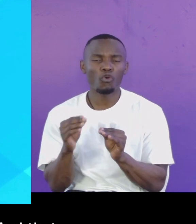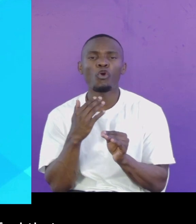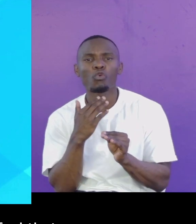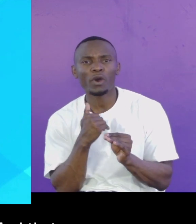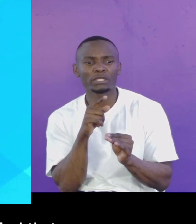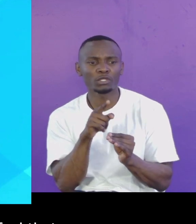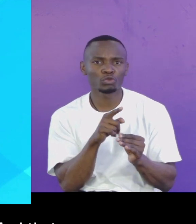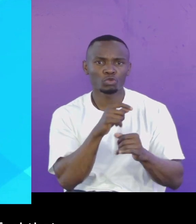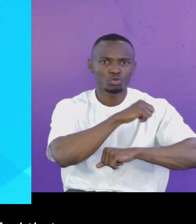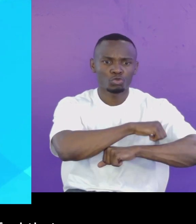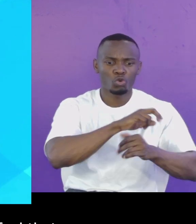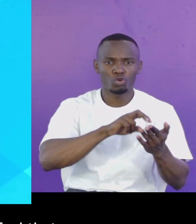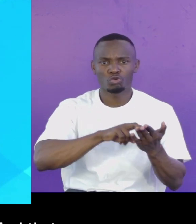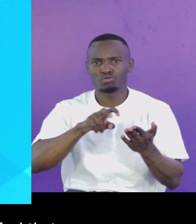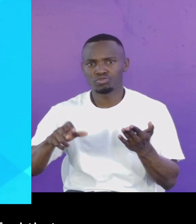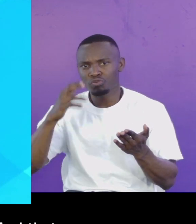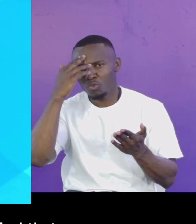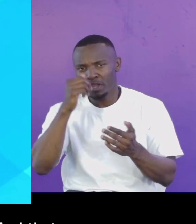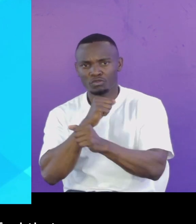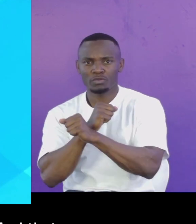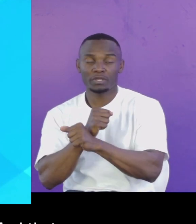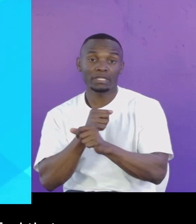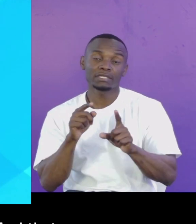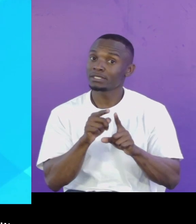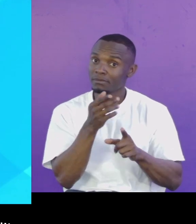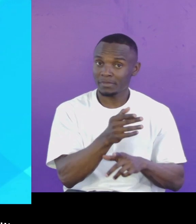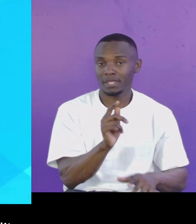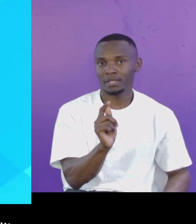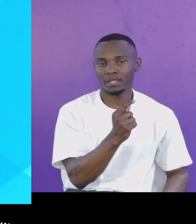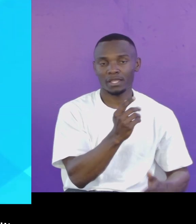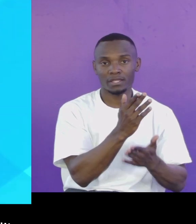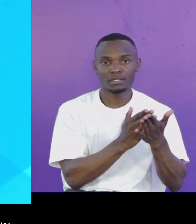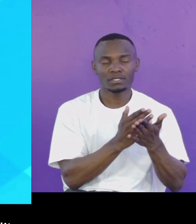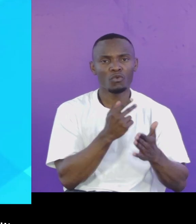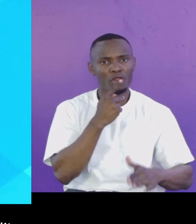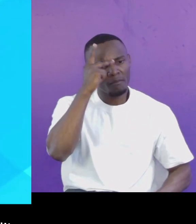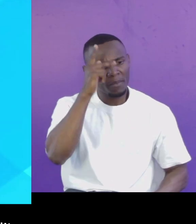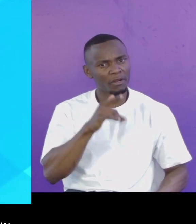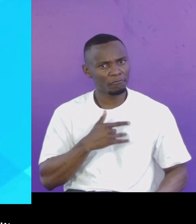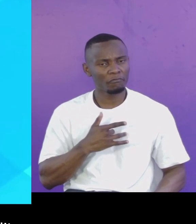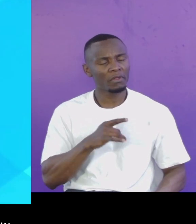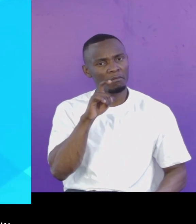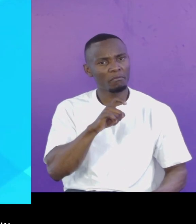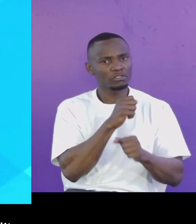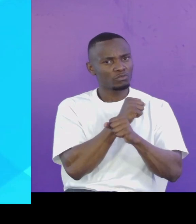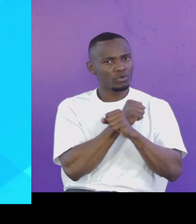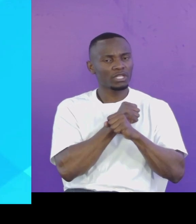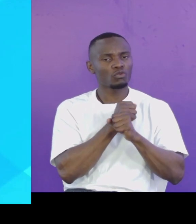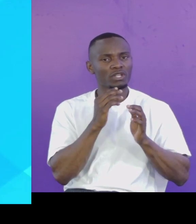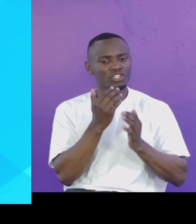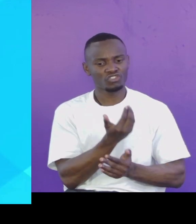And it's common also in Kenya because some of the parents feel that they need to protect their children who has